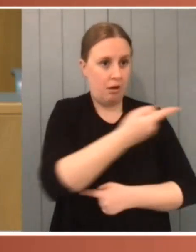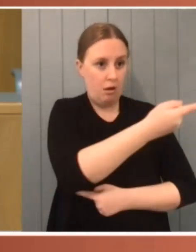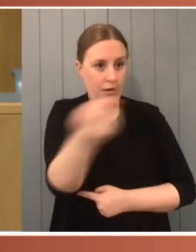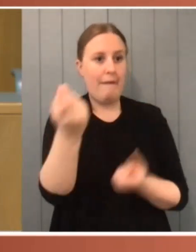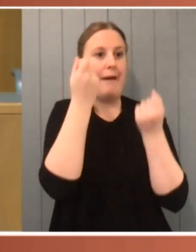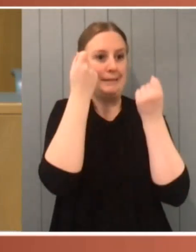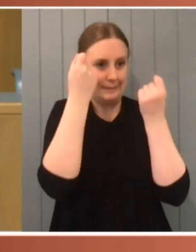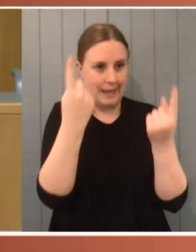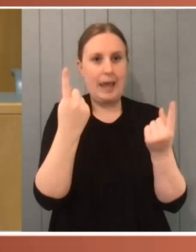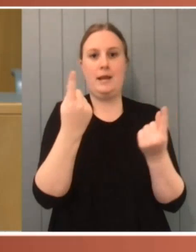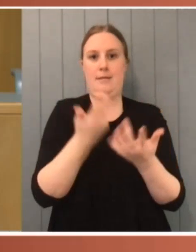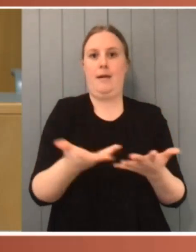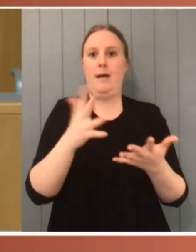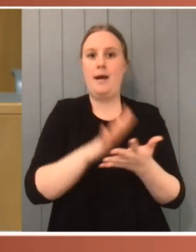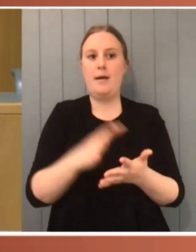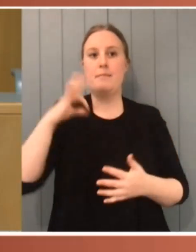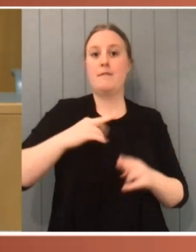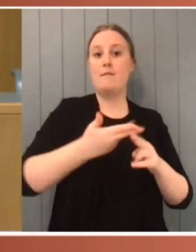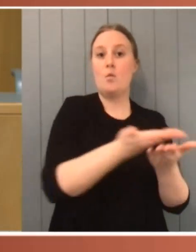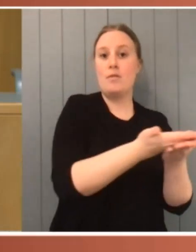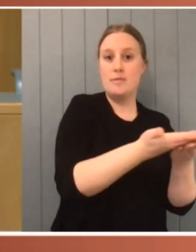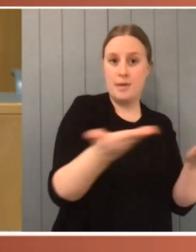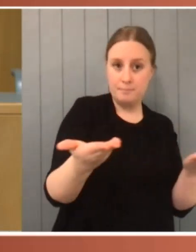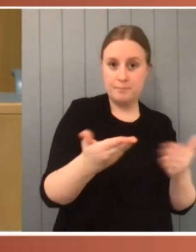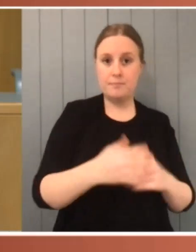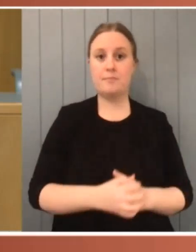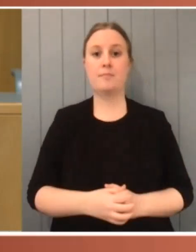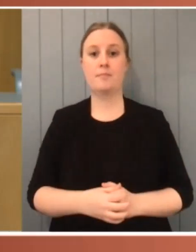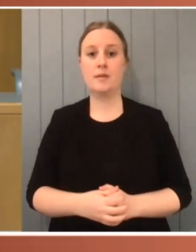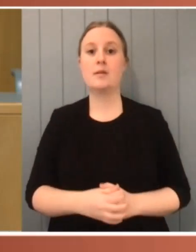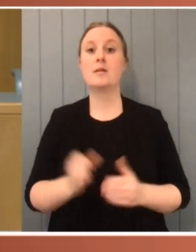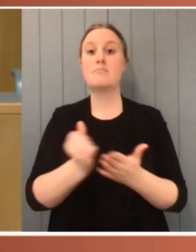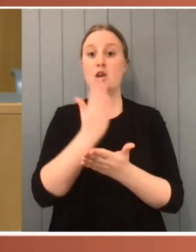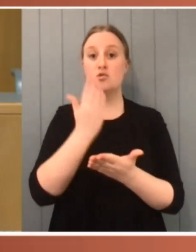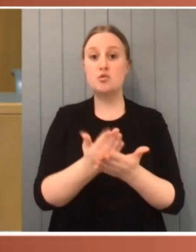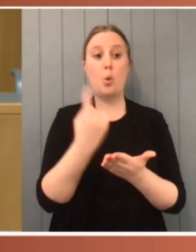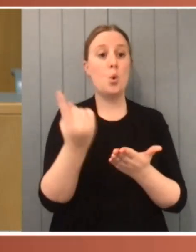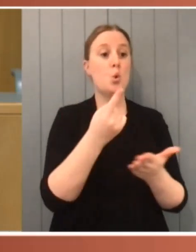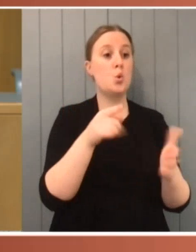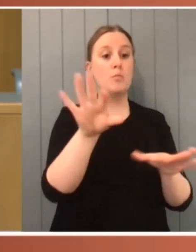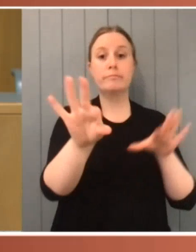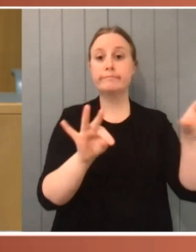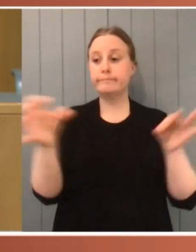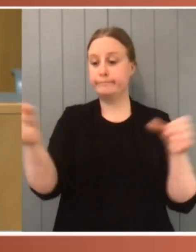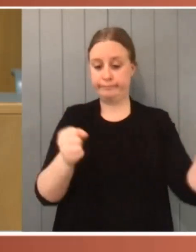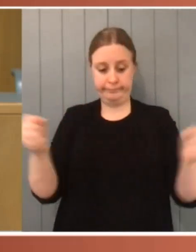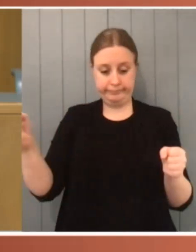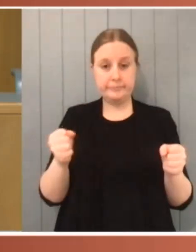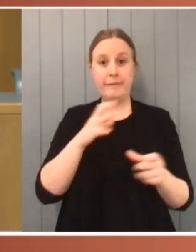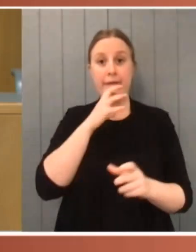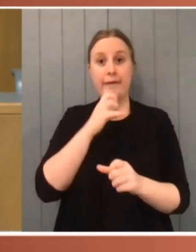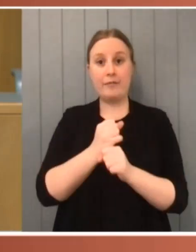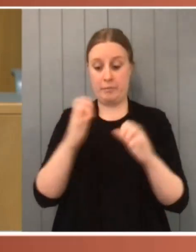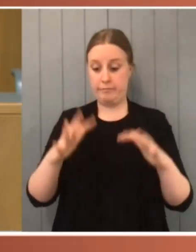account the interests and voices and values of a broad variety of citizens, a broad variety of perspectives, not just members of more advantaged